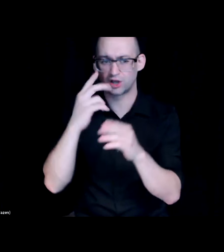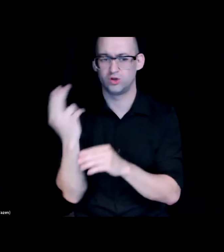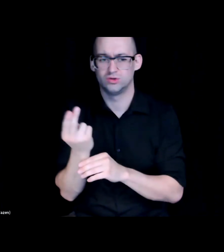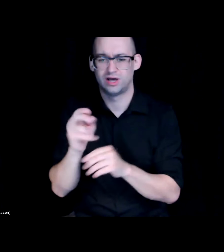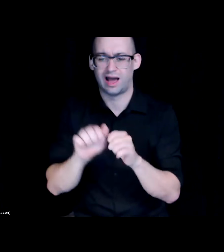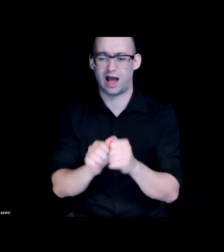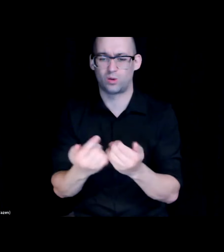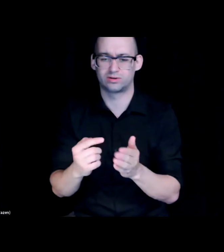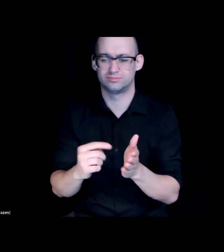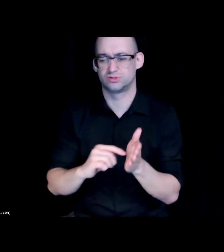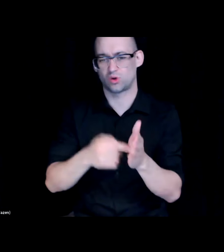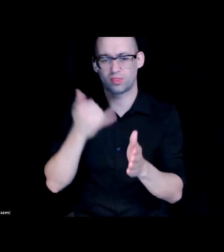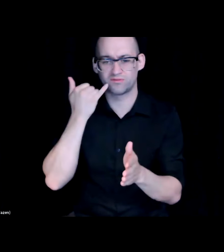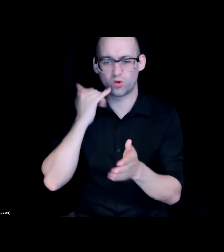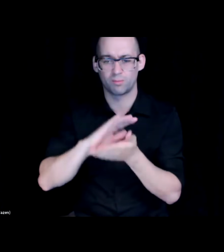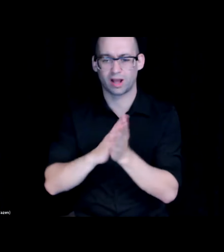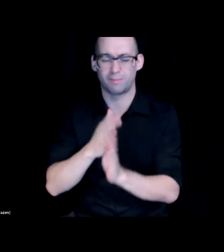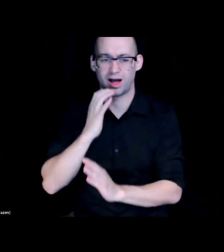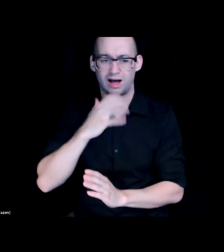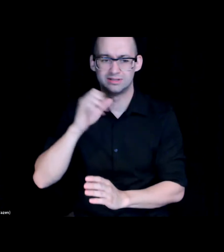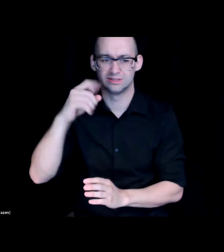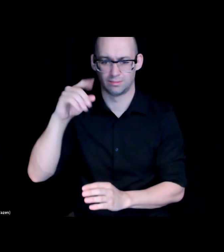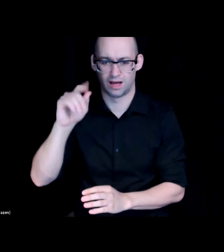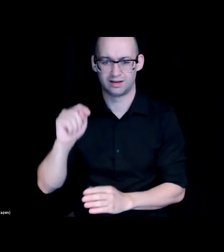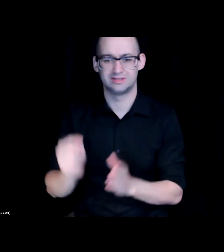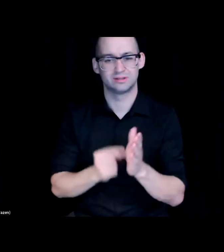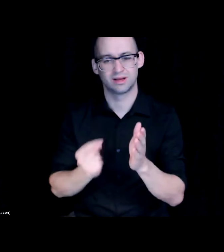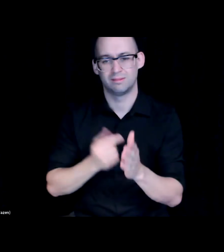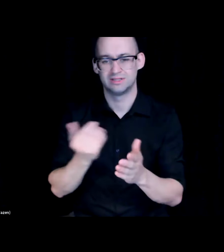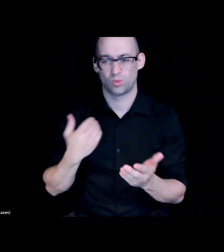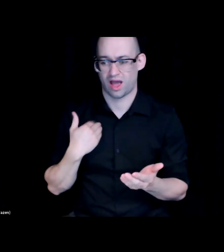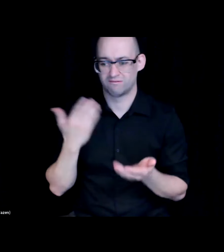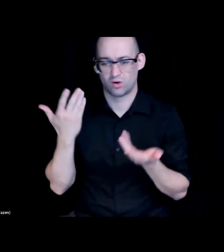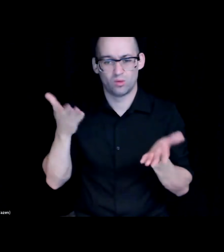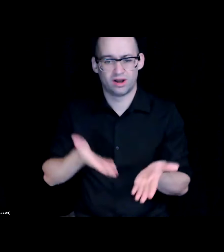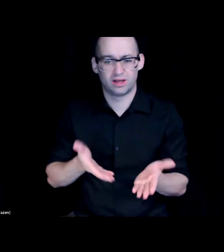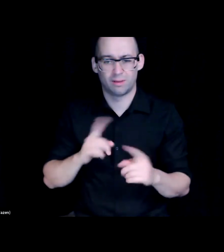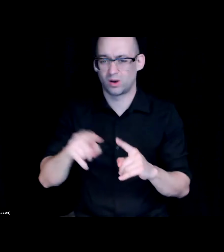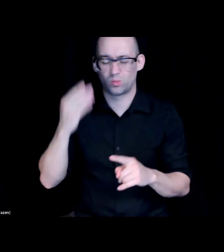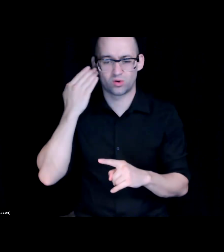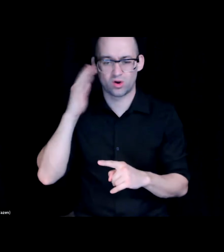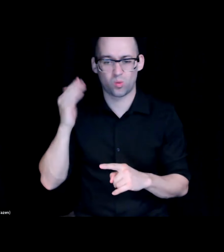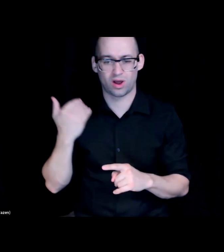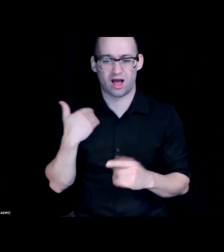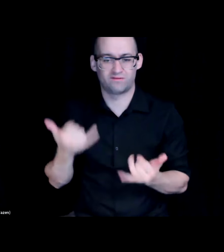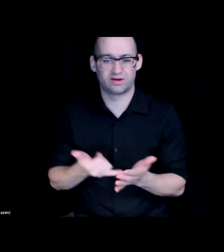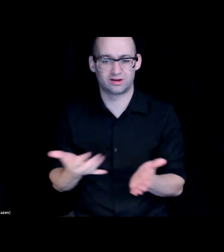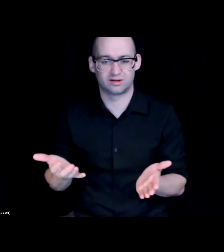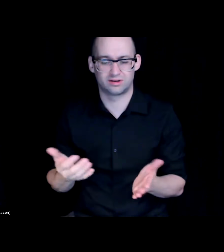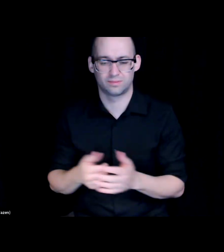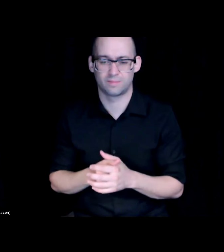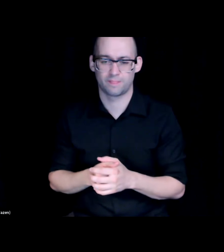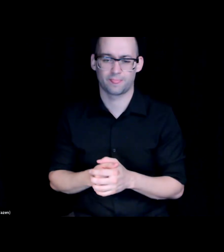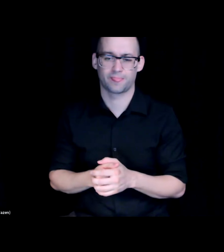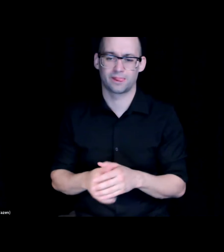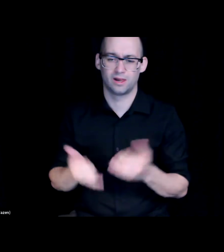their phone into a hotspot, right? Sometimes we have these things, we just don't know that we already have it, that they exist in our